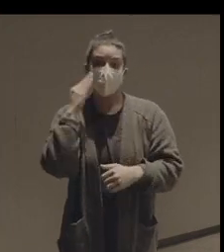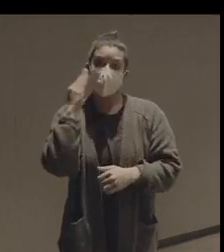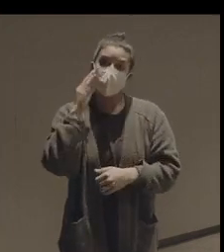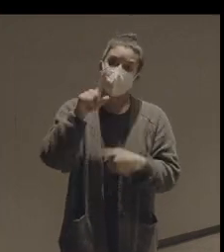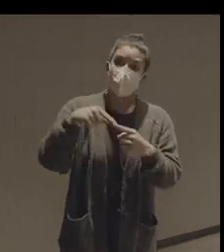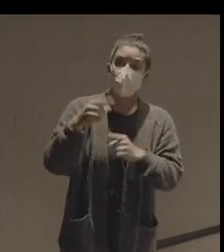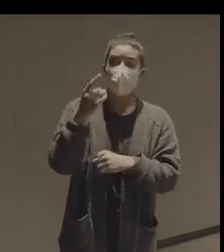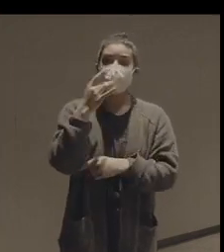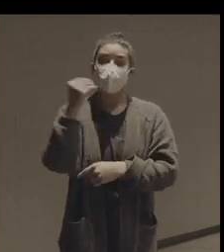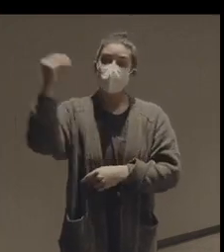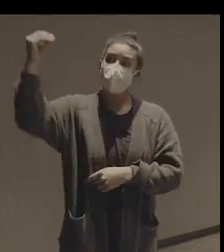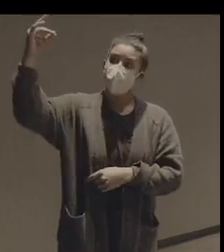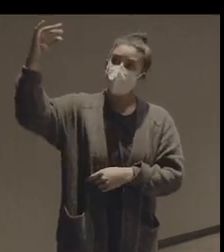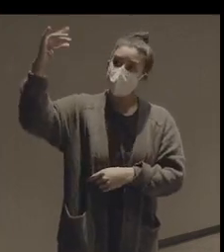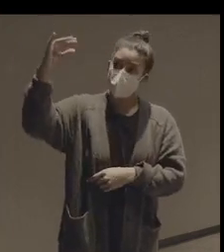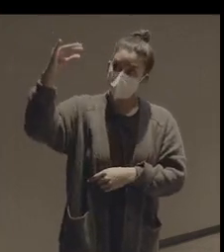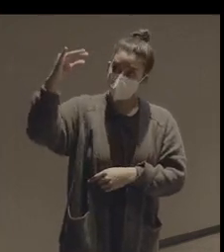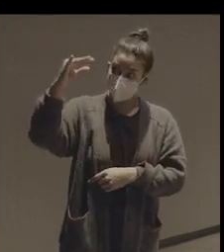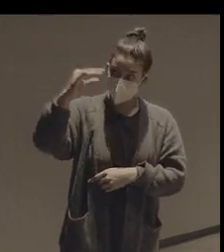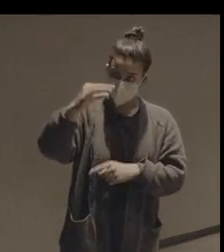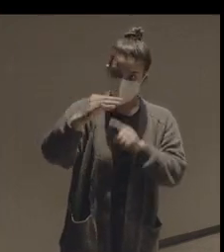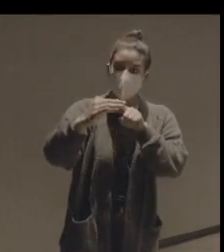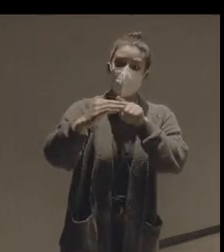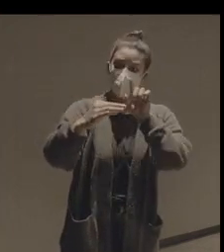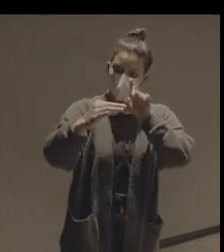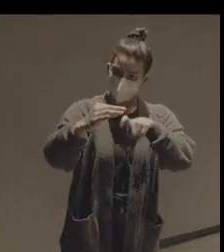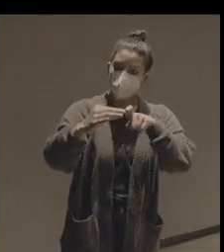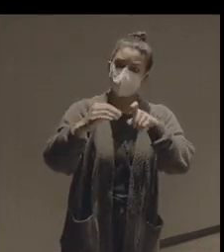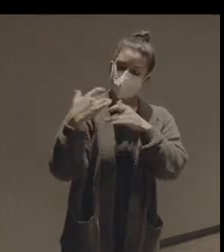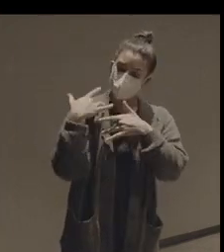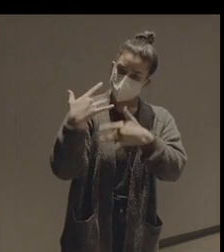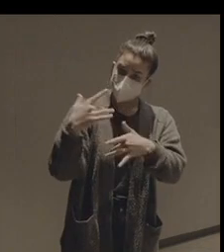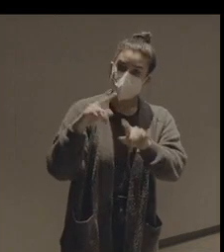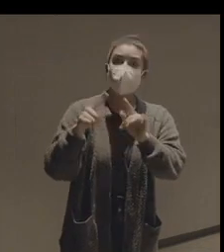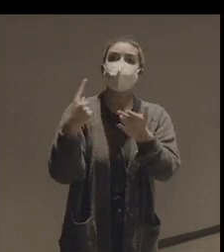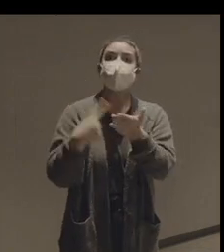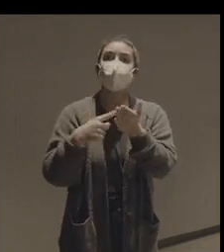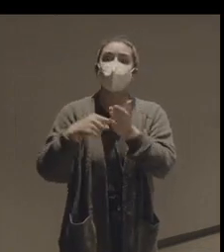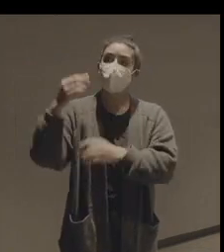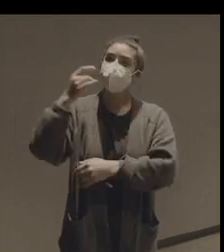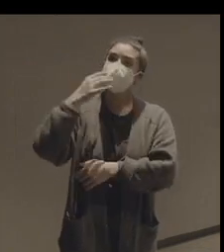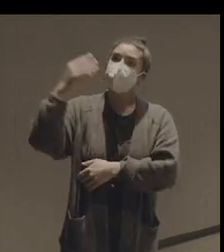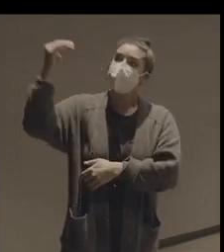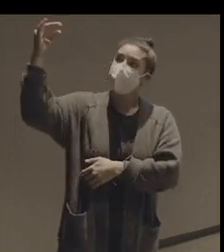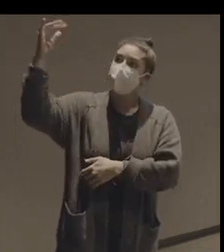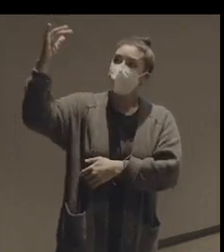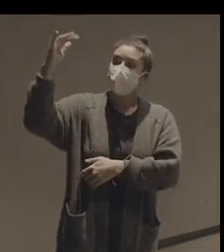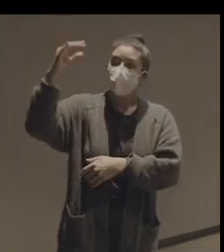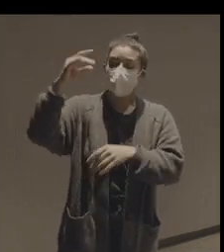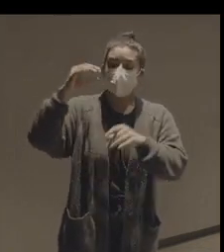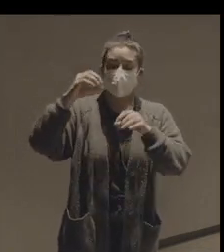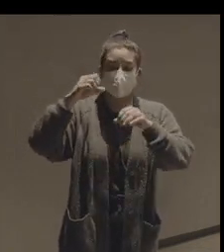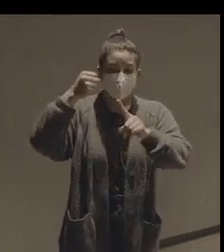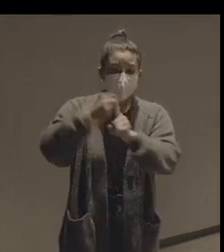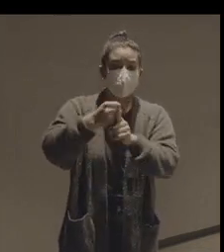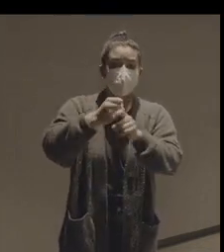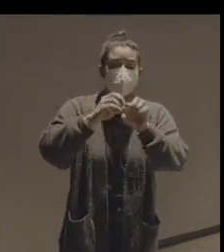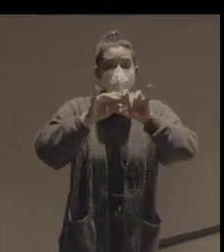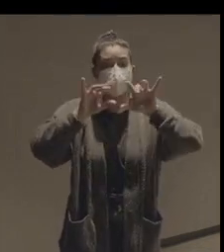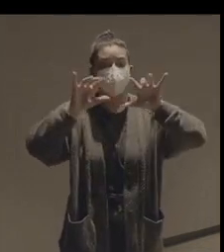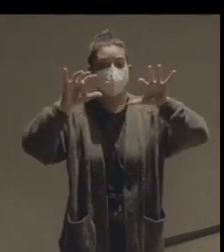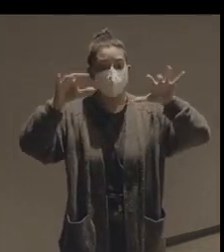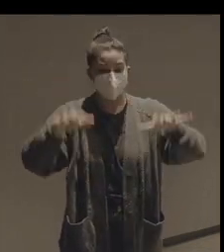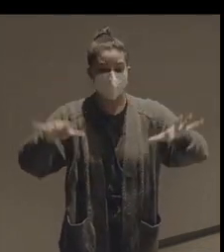changed themselves. So they're looking in a different way. Some people see color moving all around the walls because it can expand